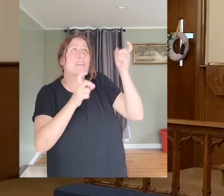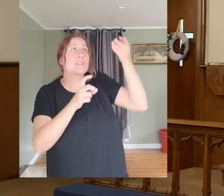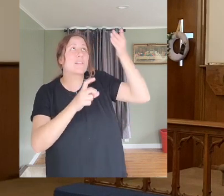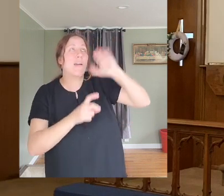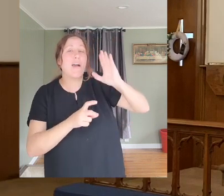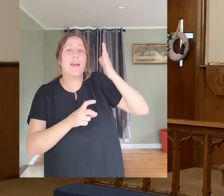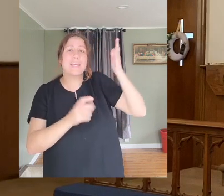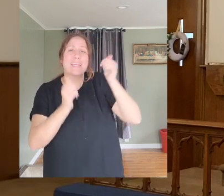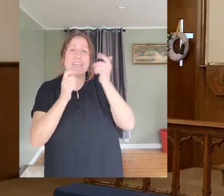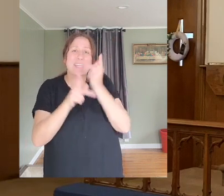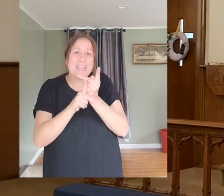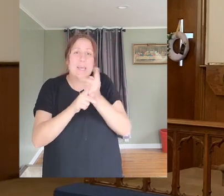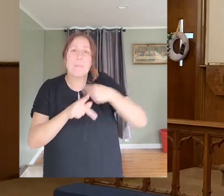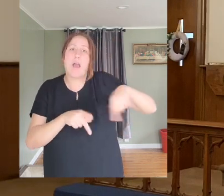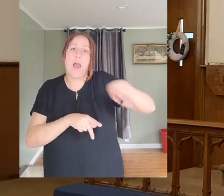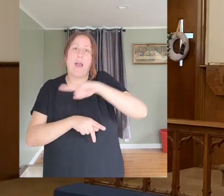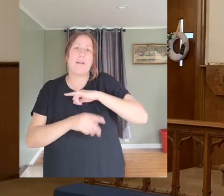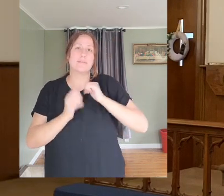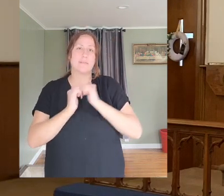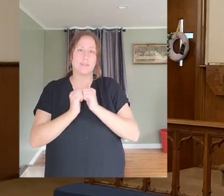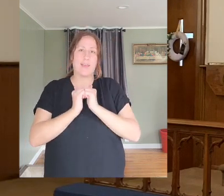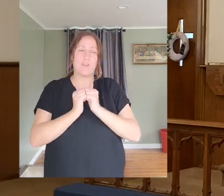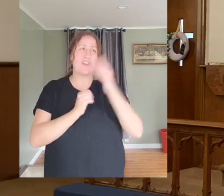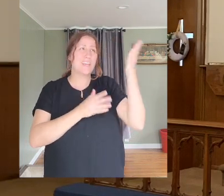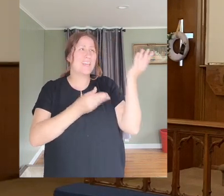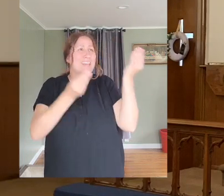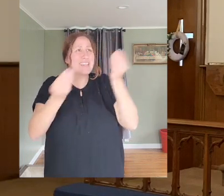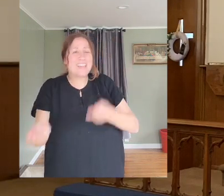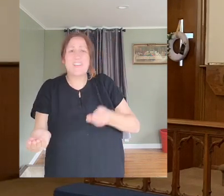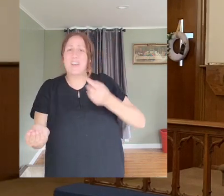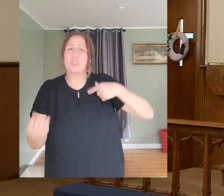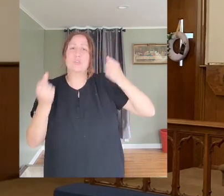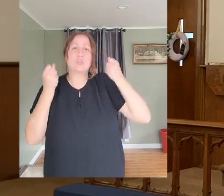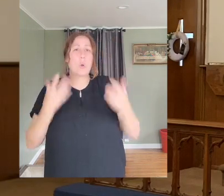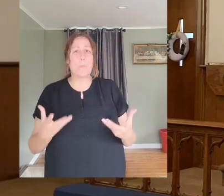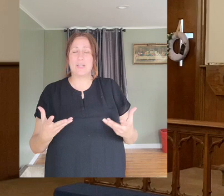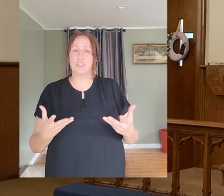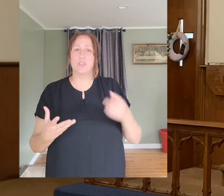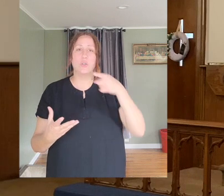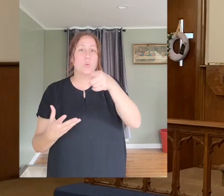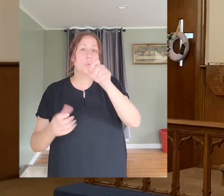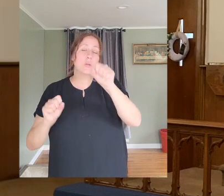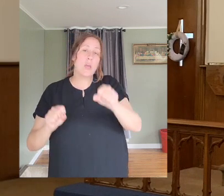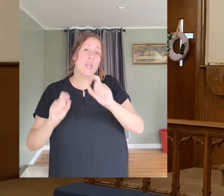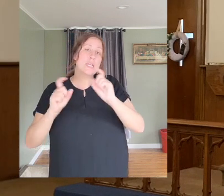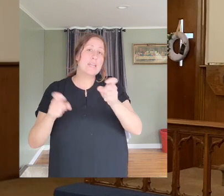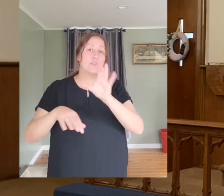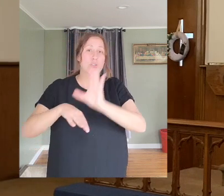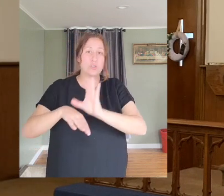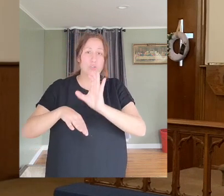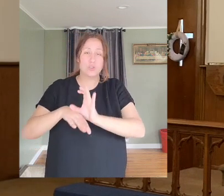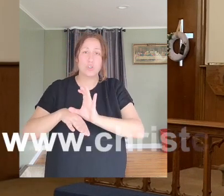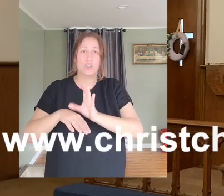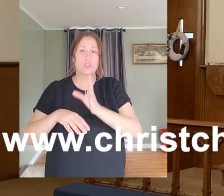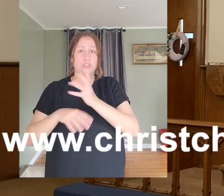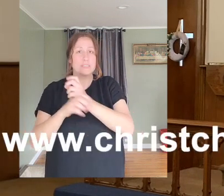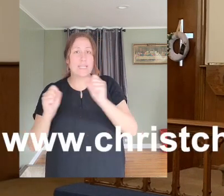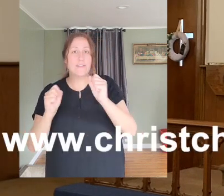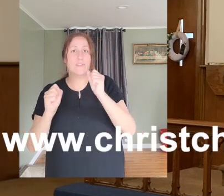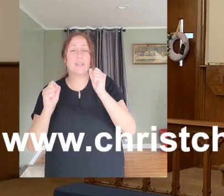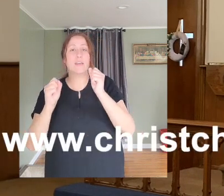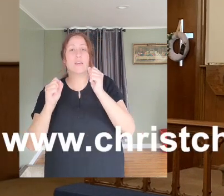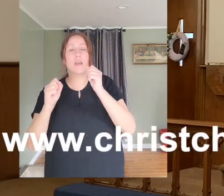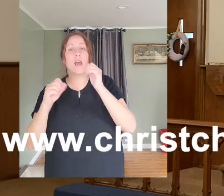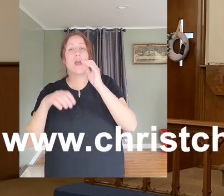us so much more than we could ask. You can give to our church securely on our website